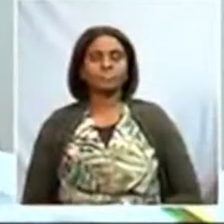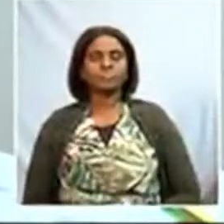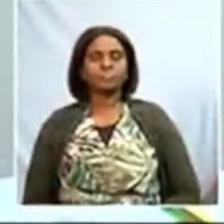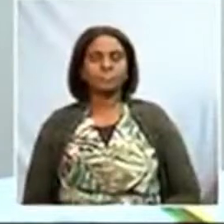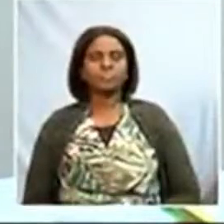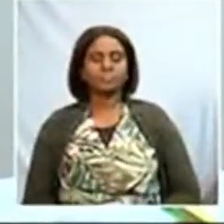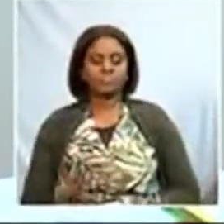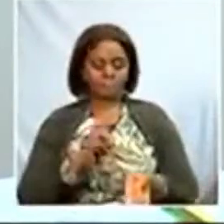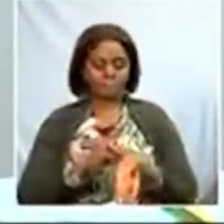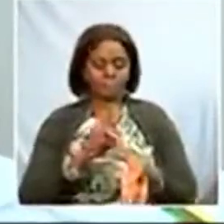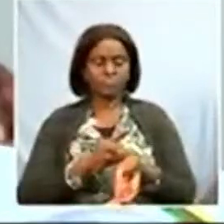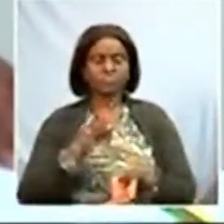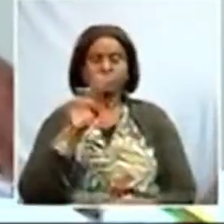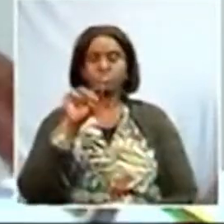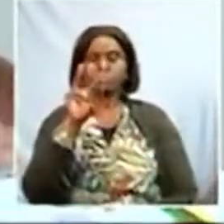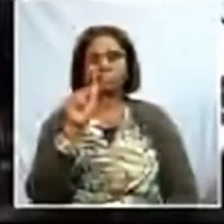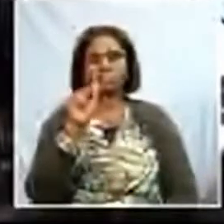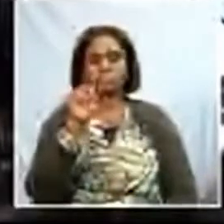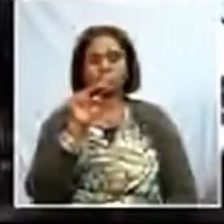Dr. Mwanza?